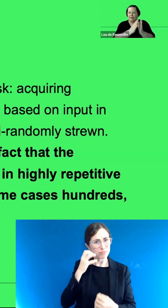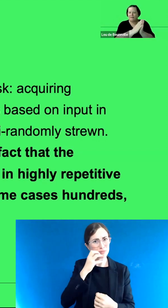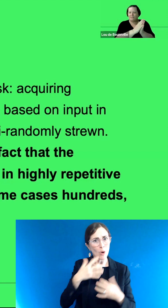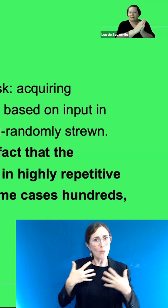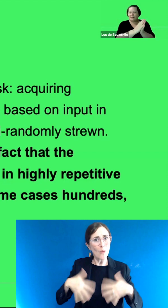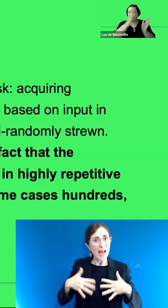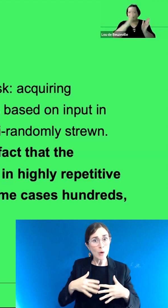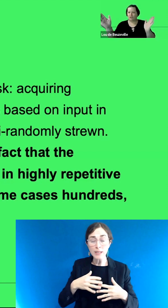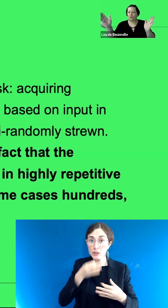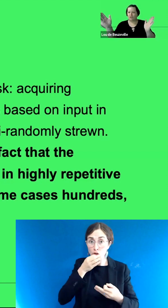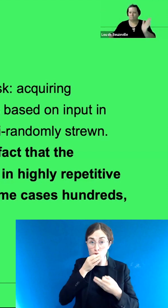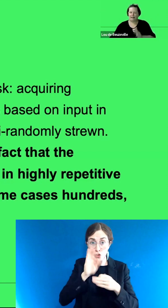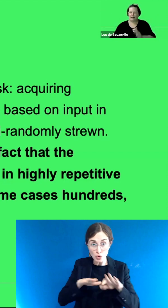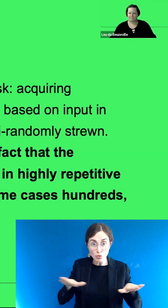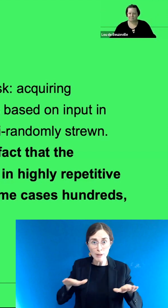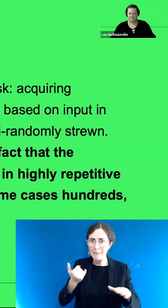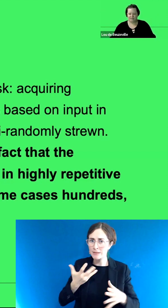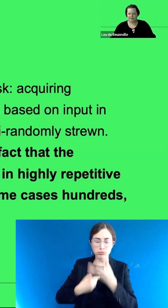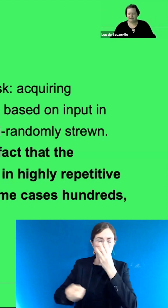incredible amount that kids have to learn